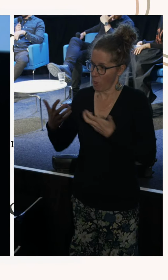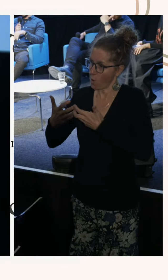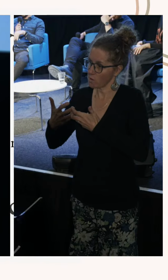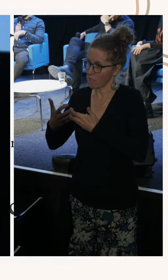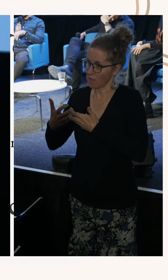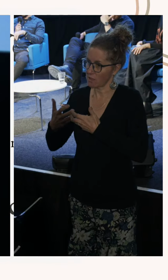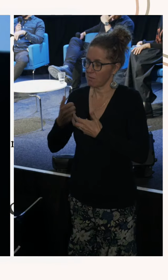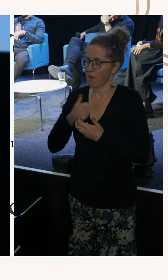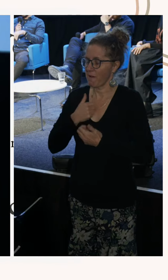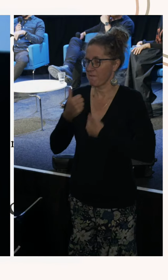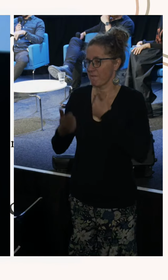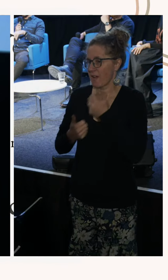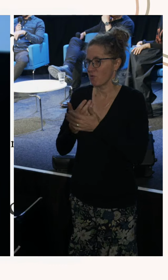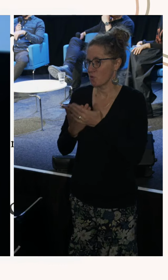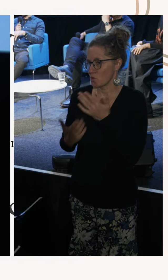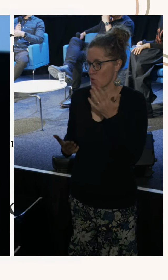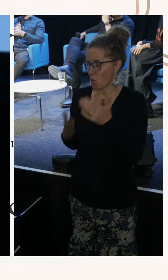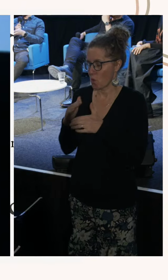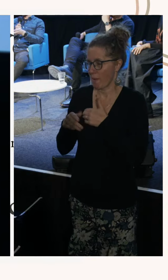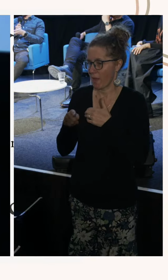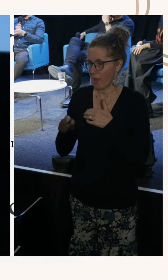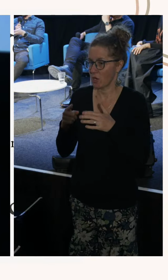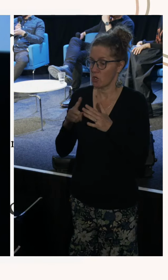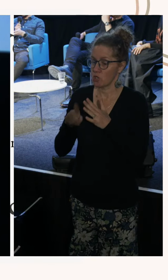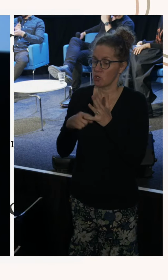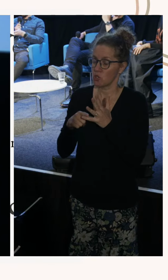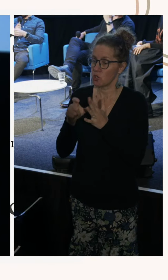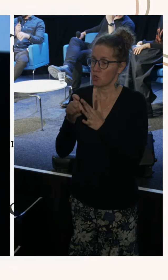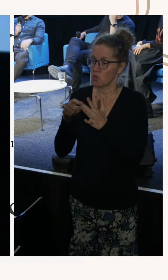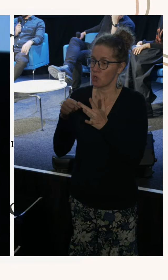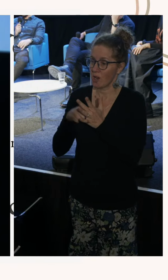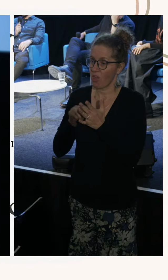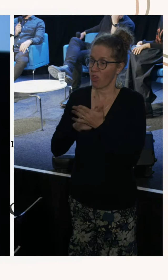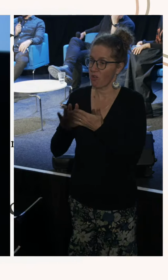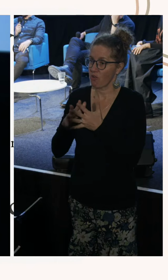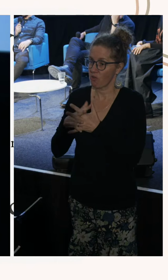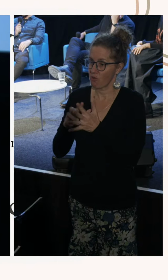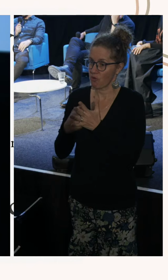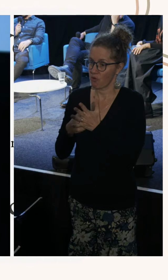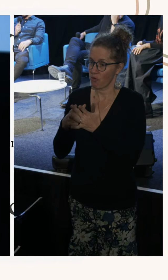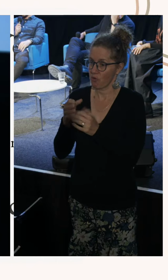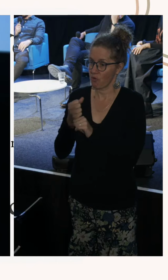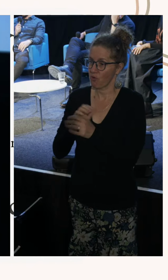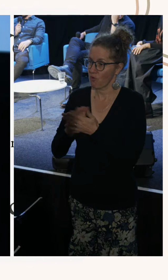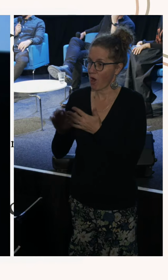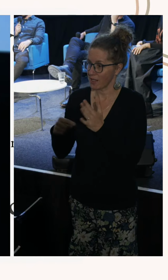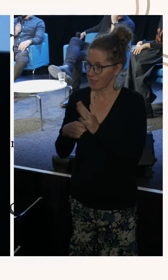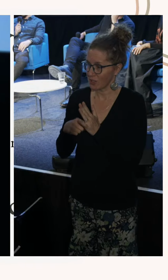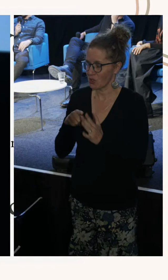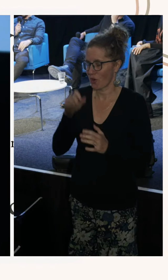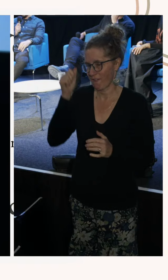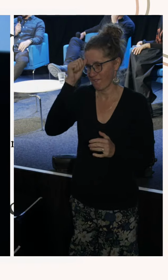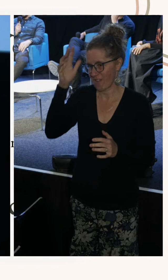My favourite anecdote on this is that Judith Wright, that famous lefty,